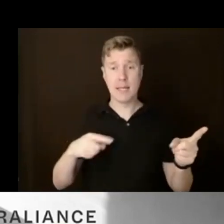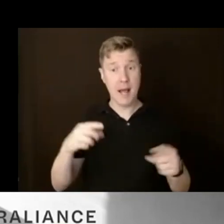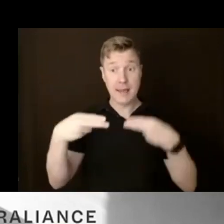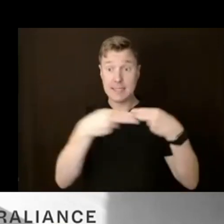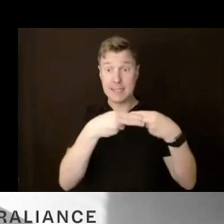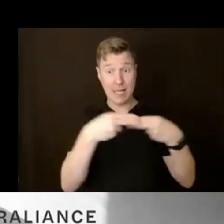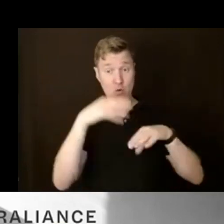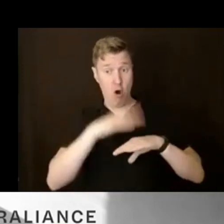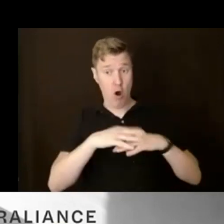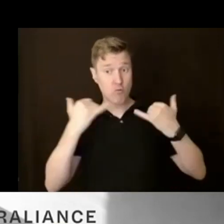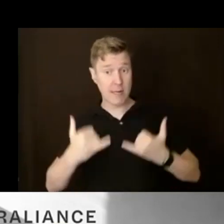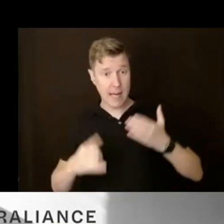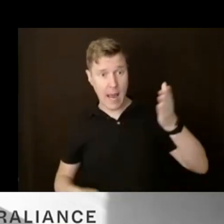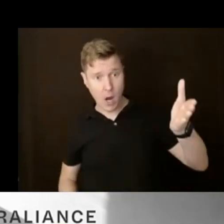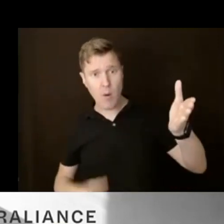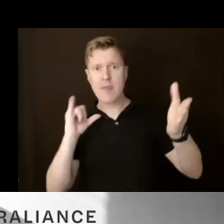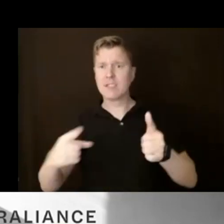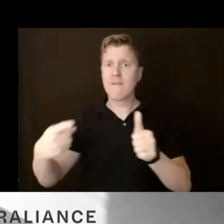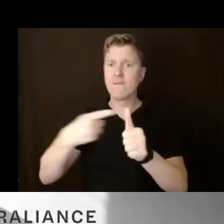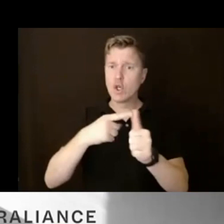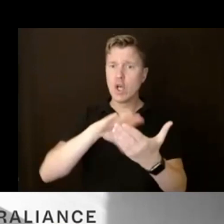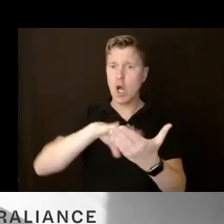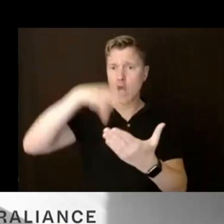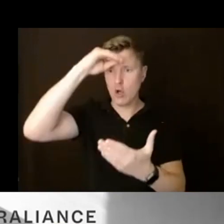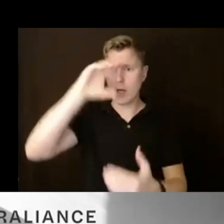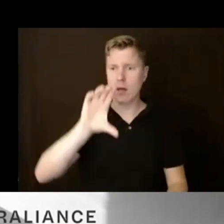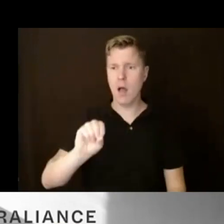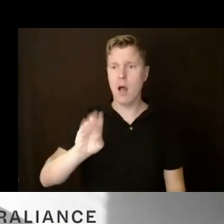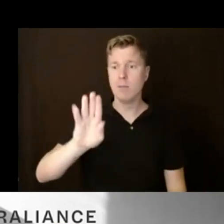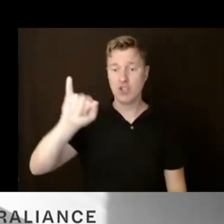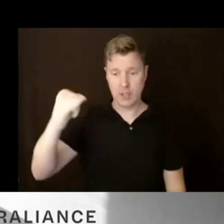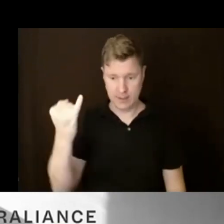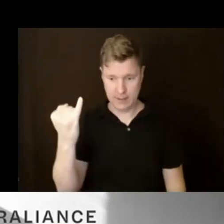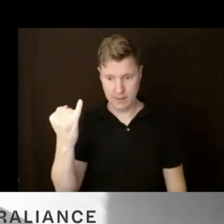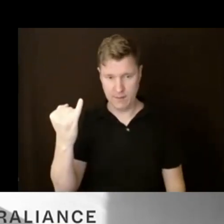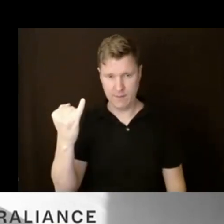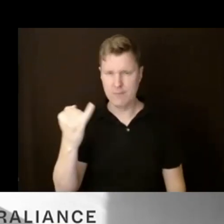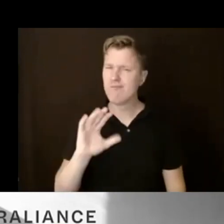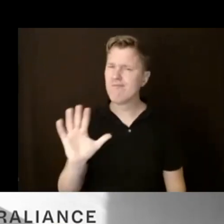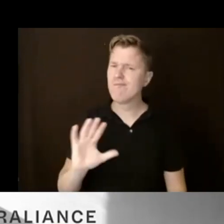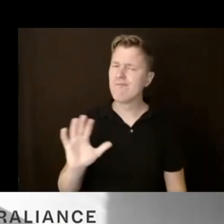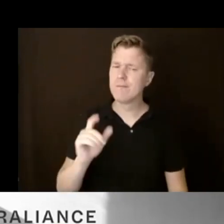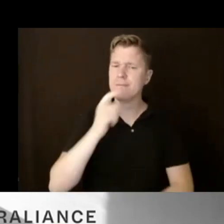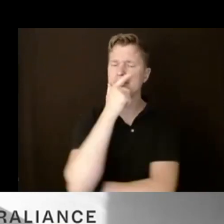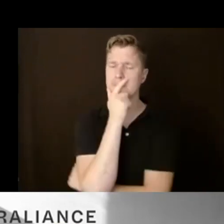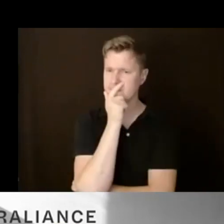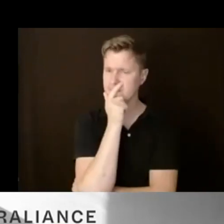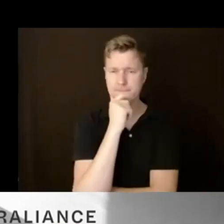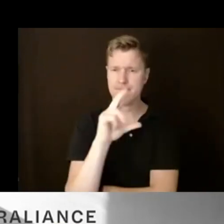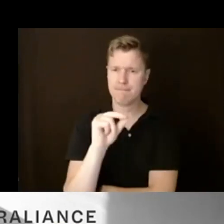we're on right now is the first learning objective. Okay, that's not the slide